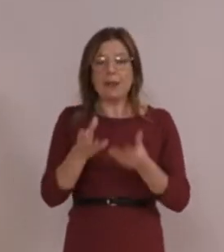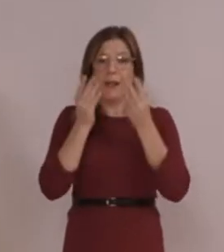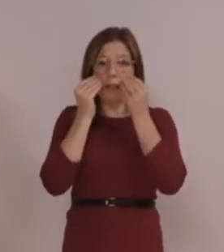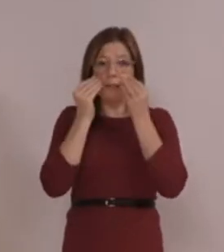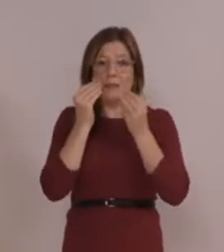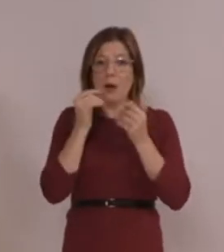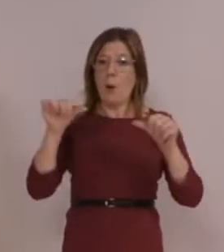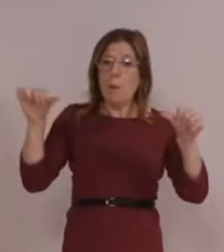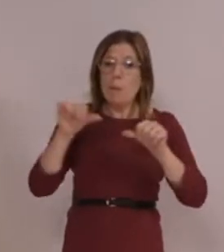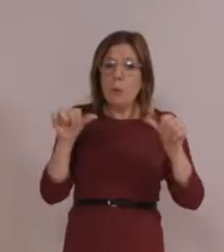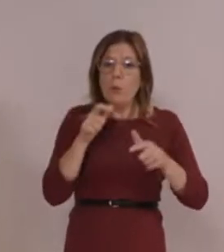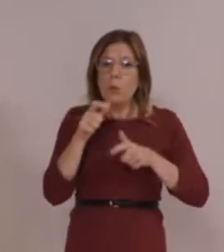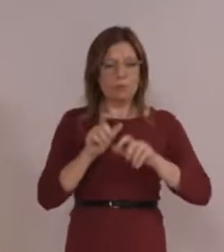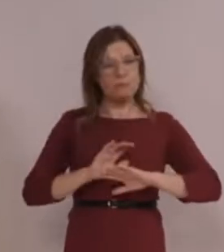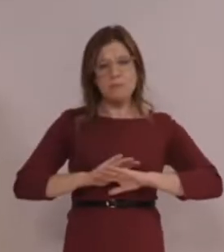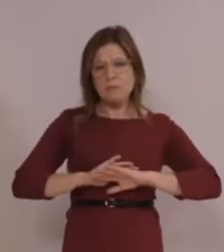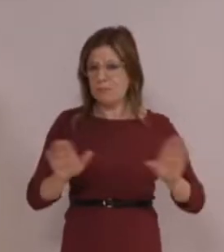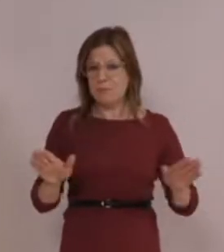No.